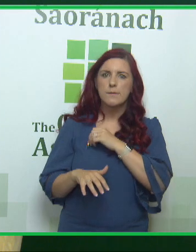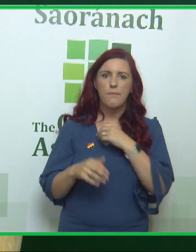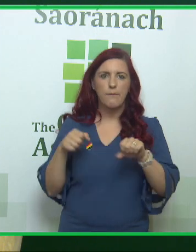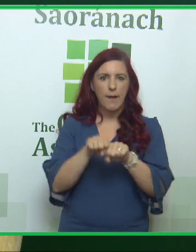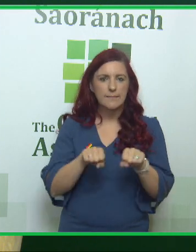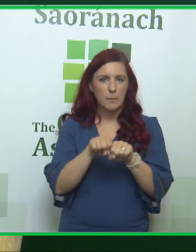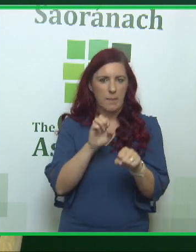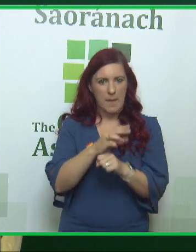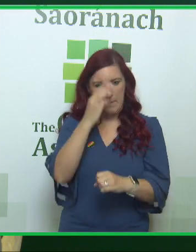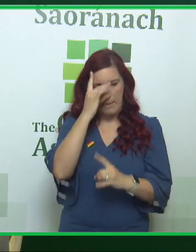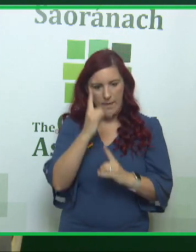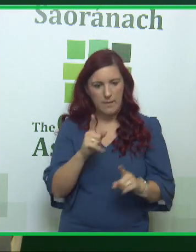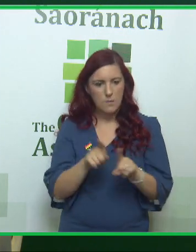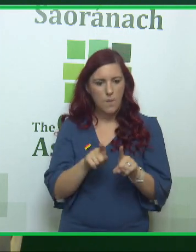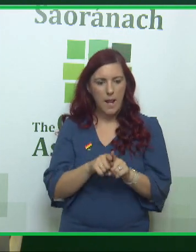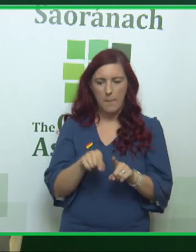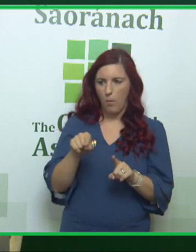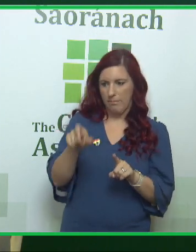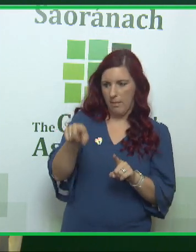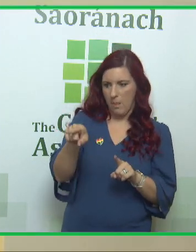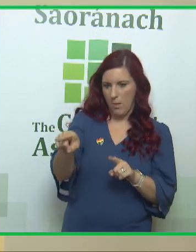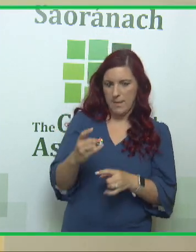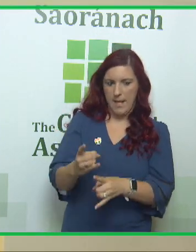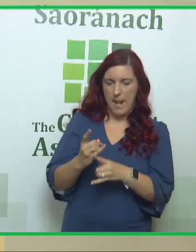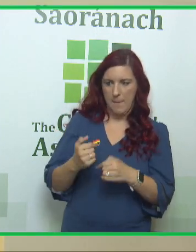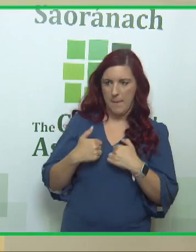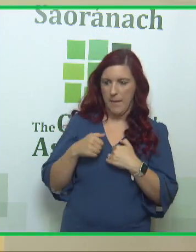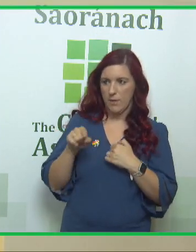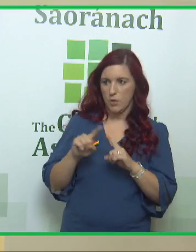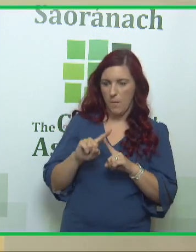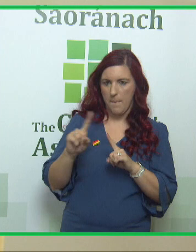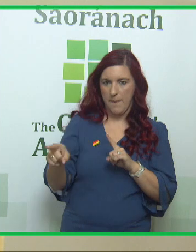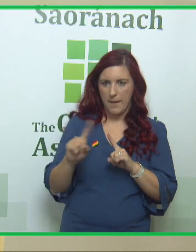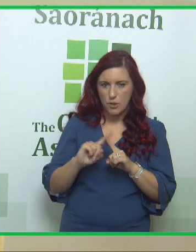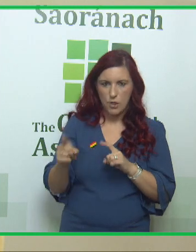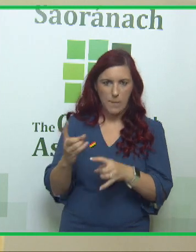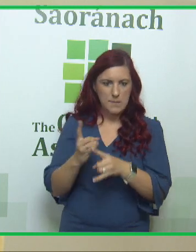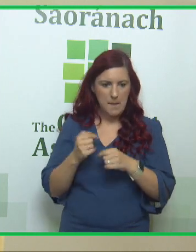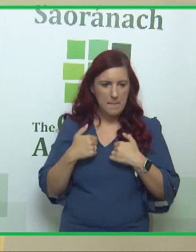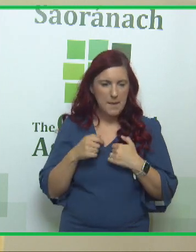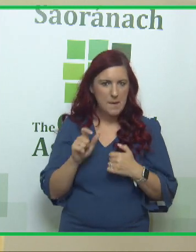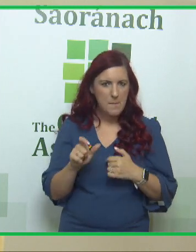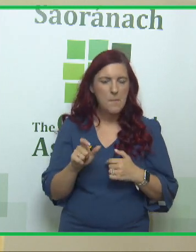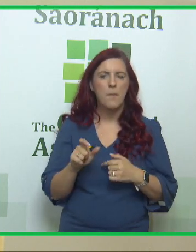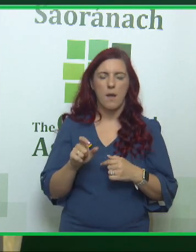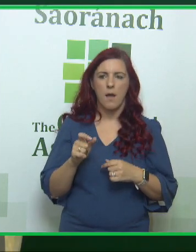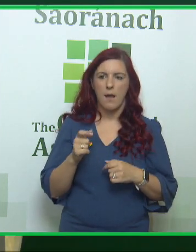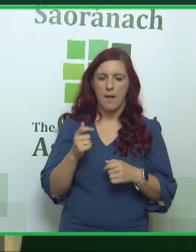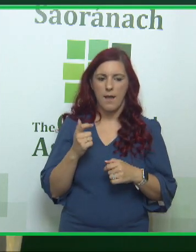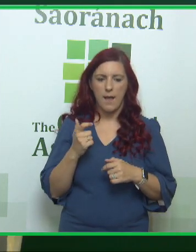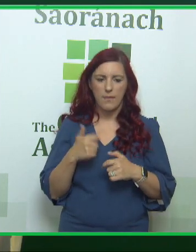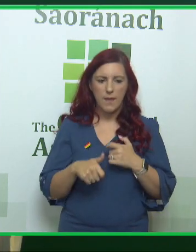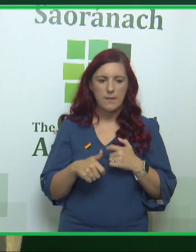worse. And she kind of went for bat in the team meetings and said, I believe she can do it, I believe she can get off here.